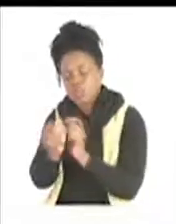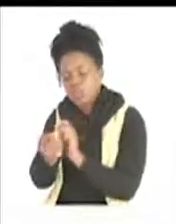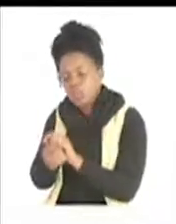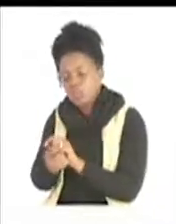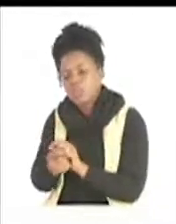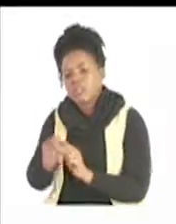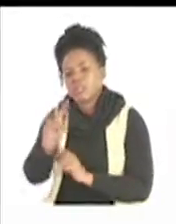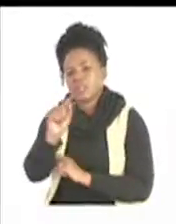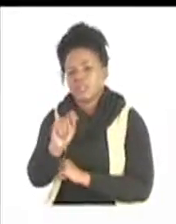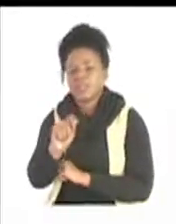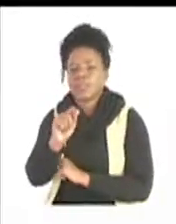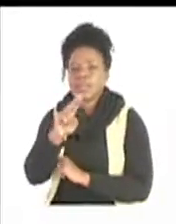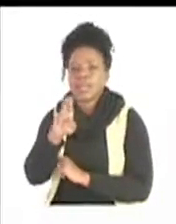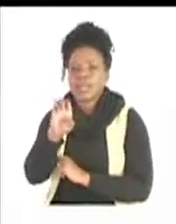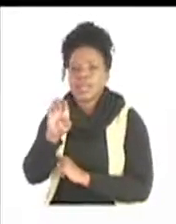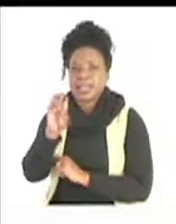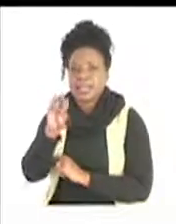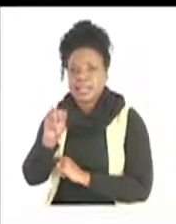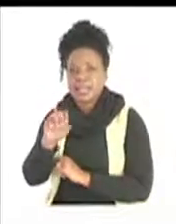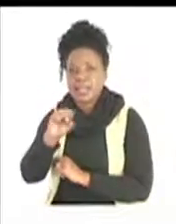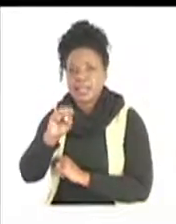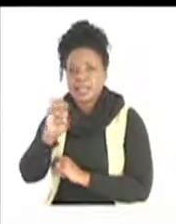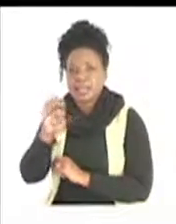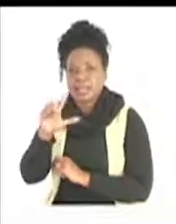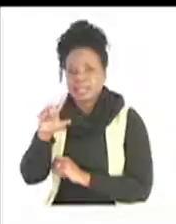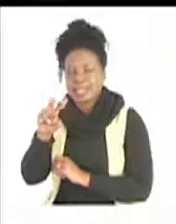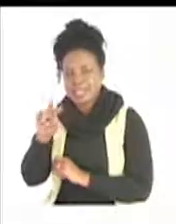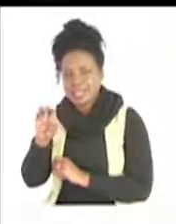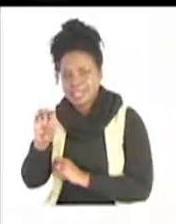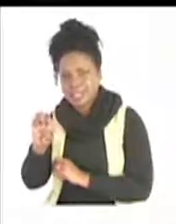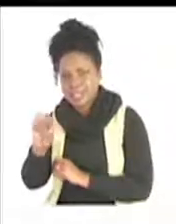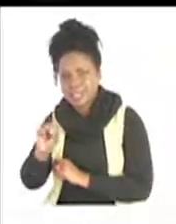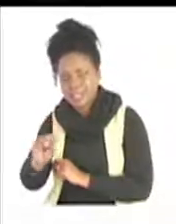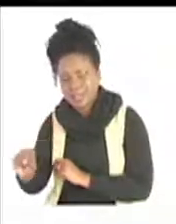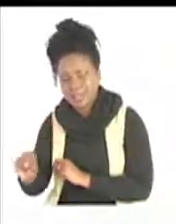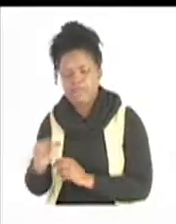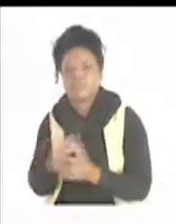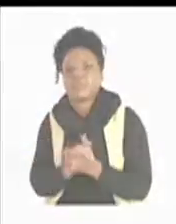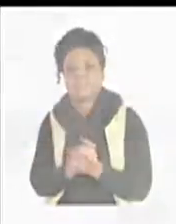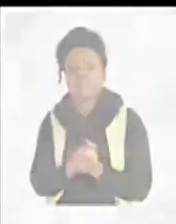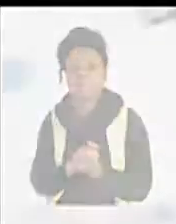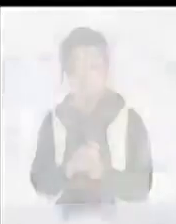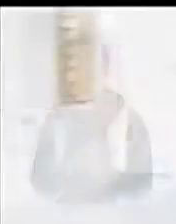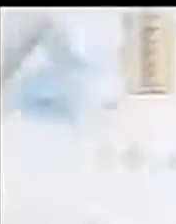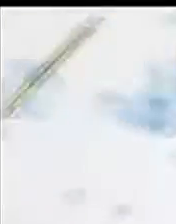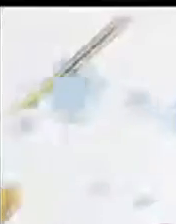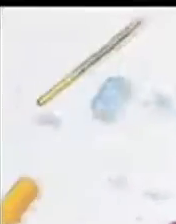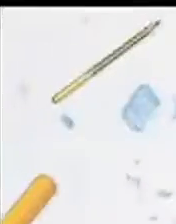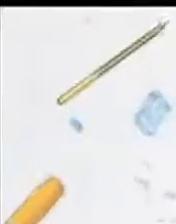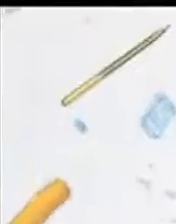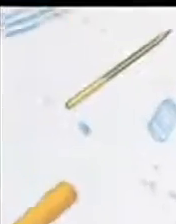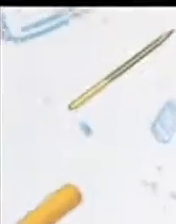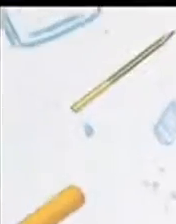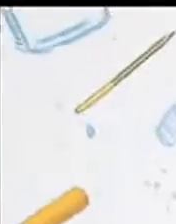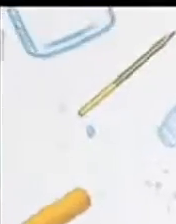have any question? She understood. She does not have any question.